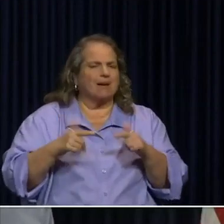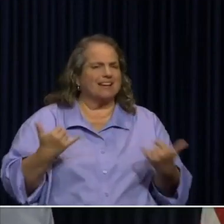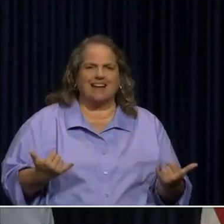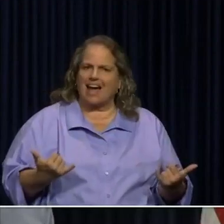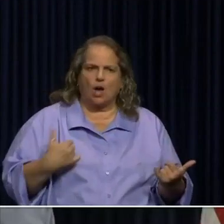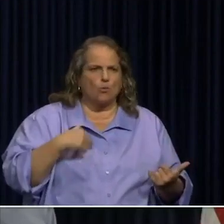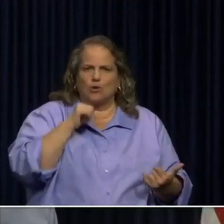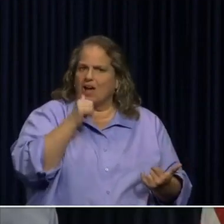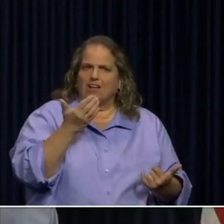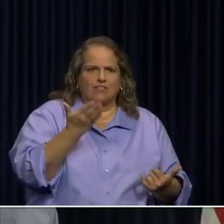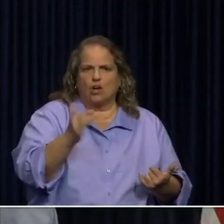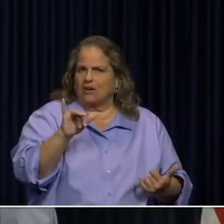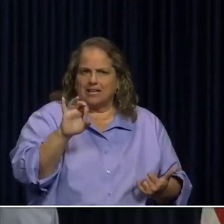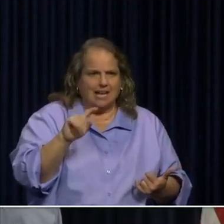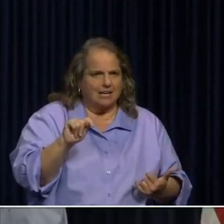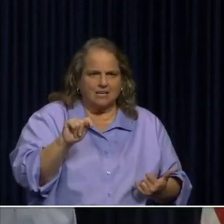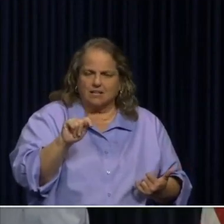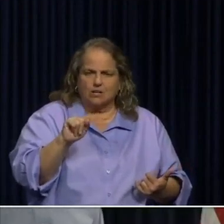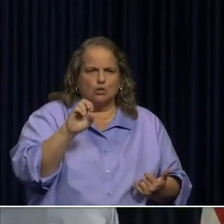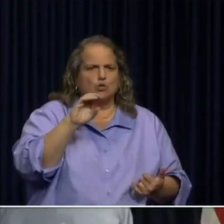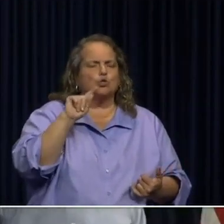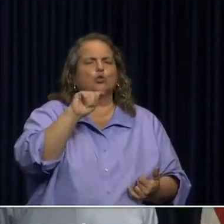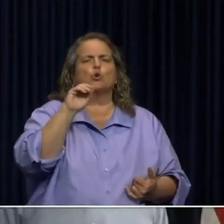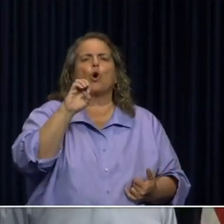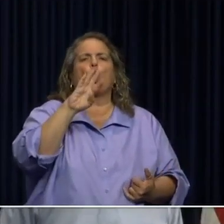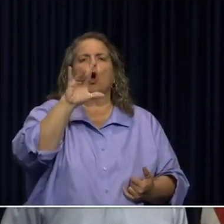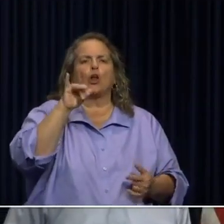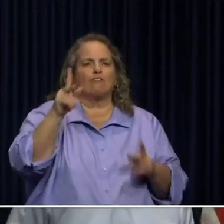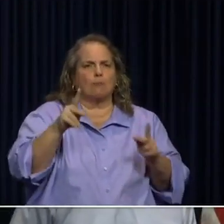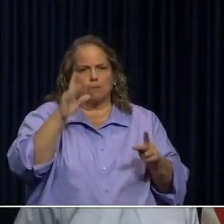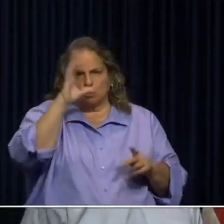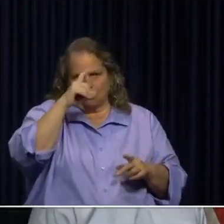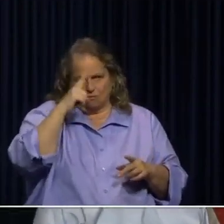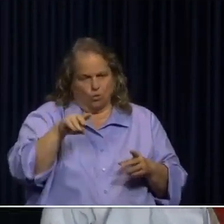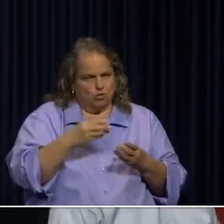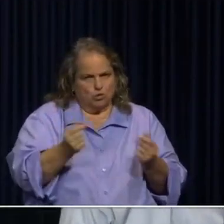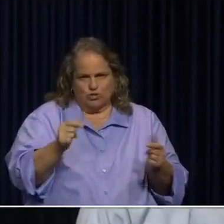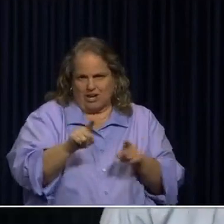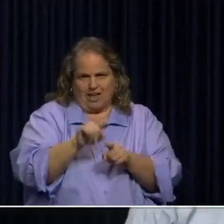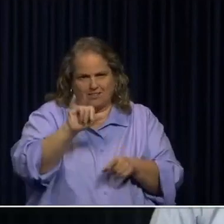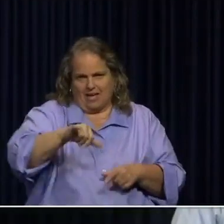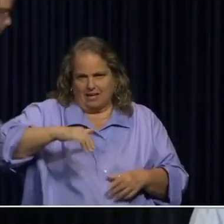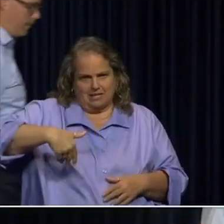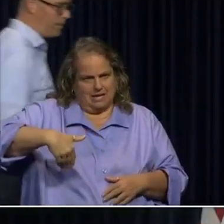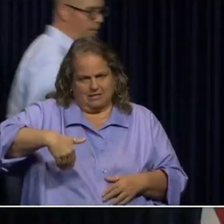yet, and it's too early for people to look to that for a solution.